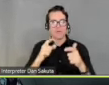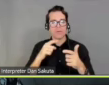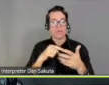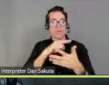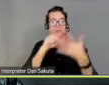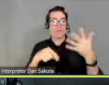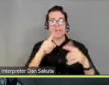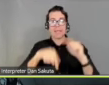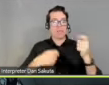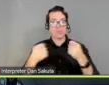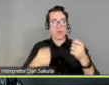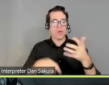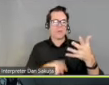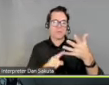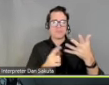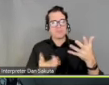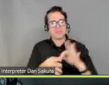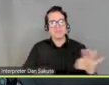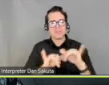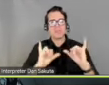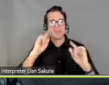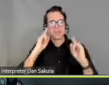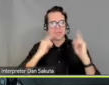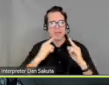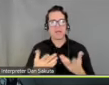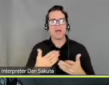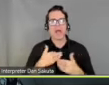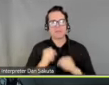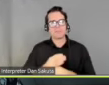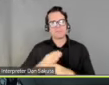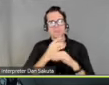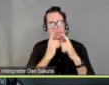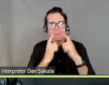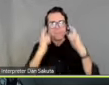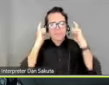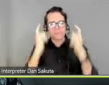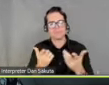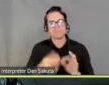might consider wearing a personal protective equipment, but that's the least effective. Next slide, please.